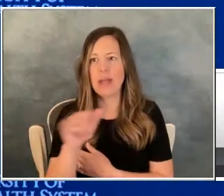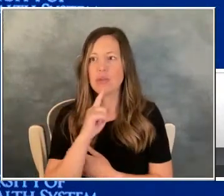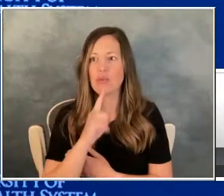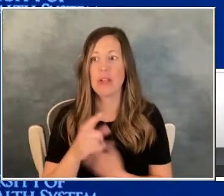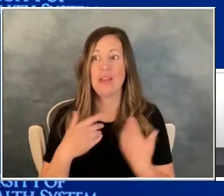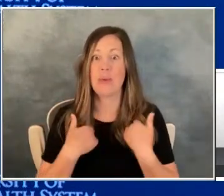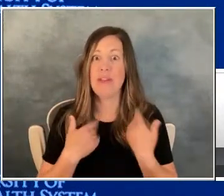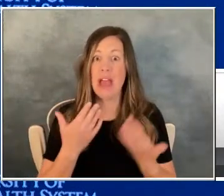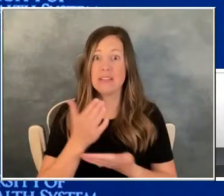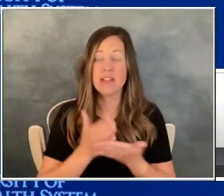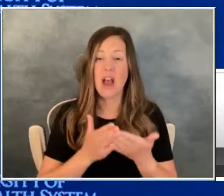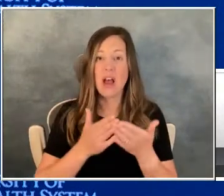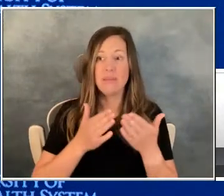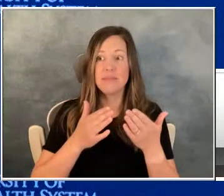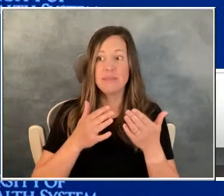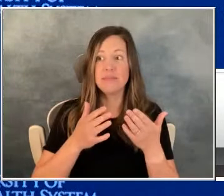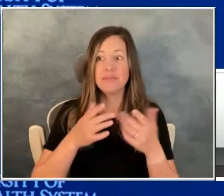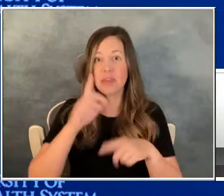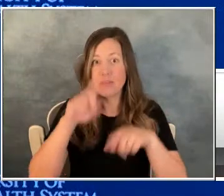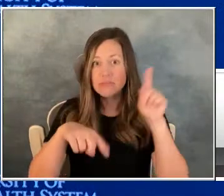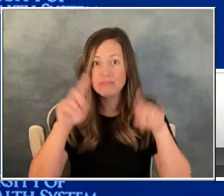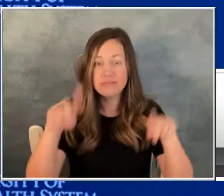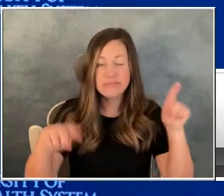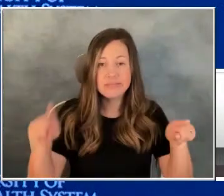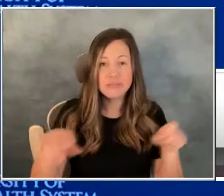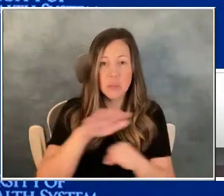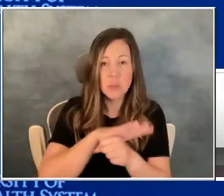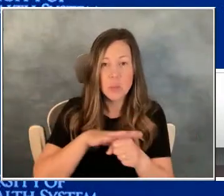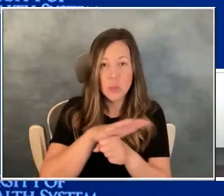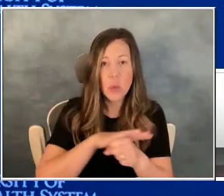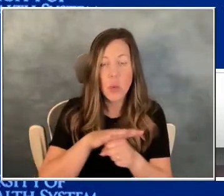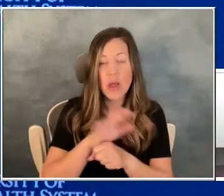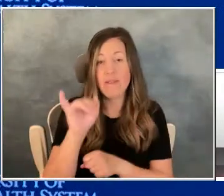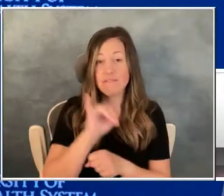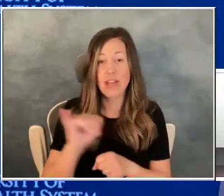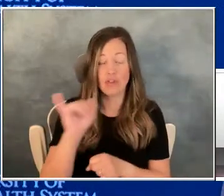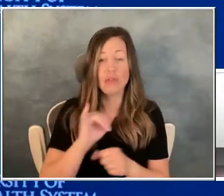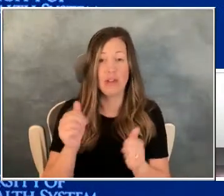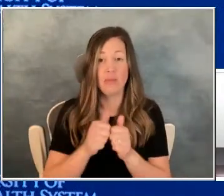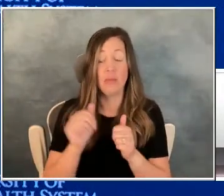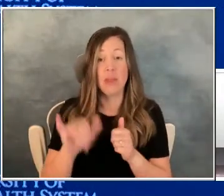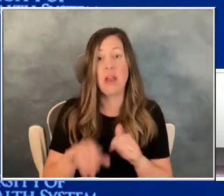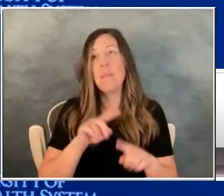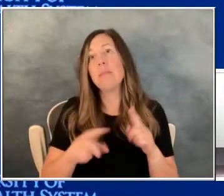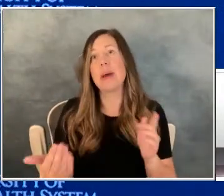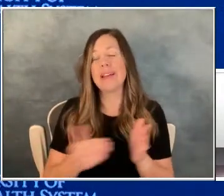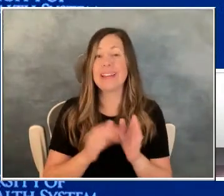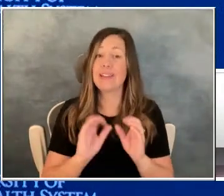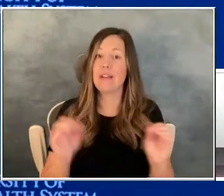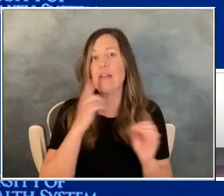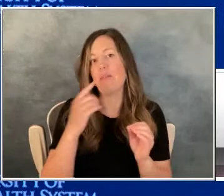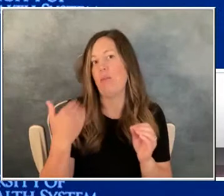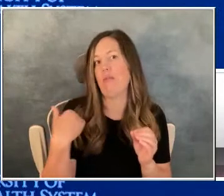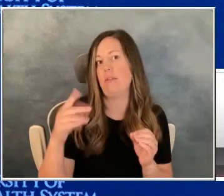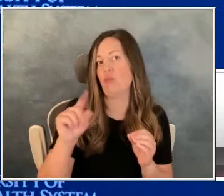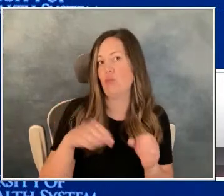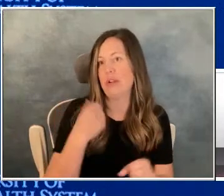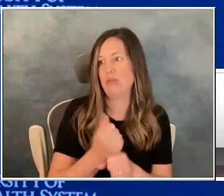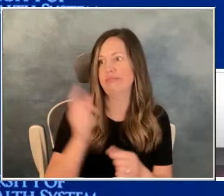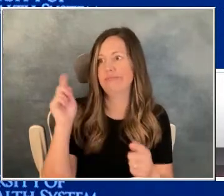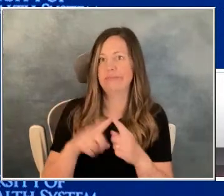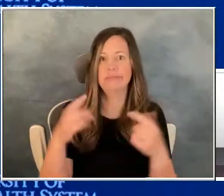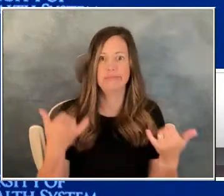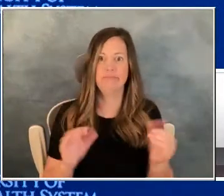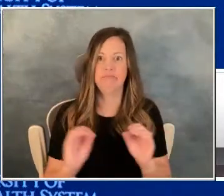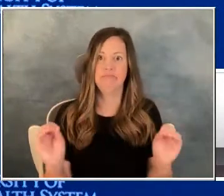sporadic locally acquired infections of malaria, but again, nothing for the last 20 years. I think it is important